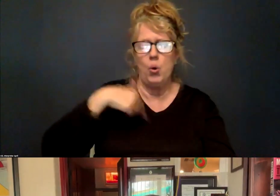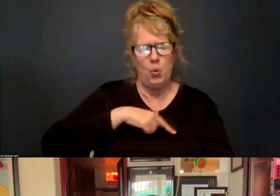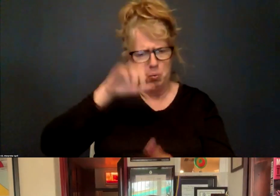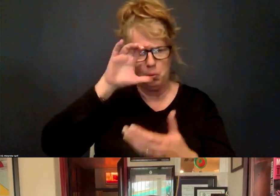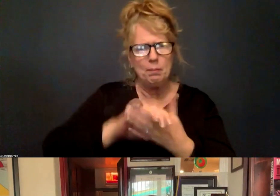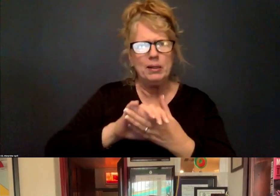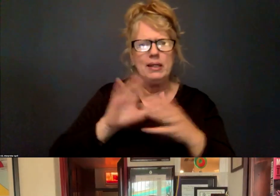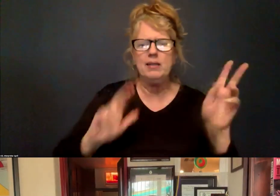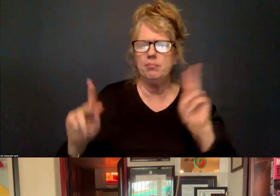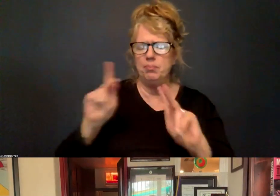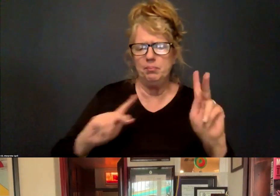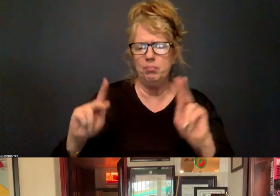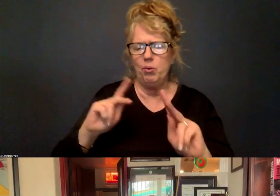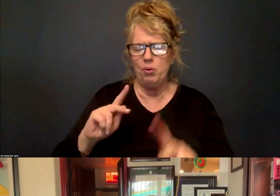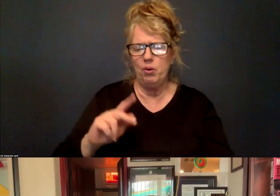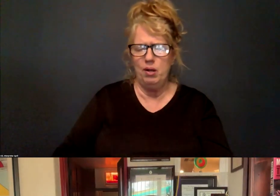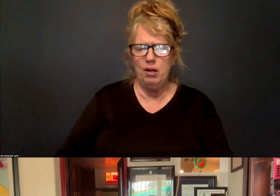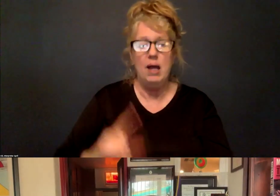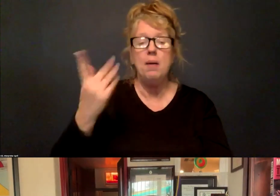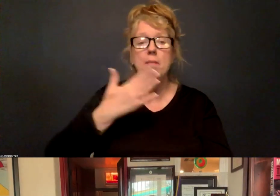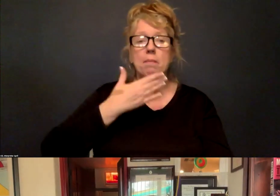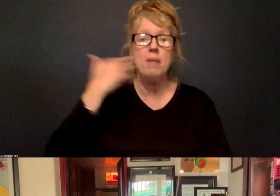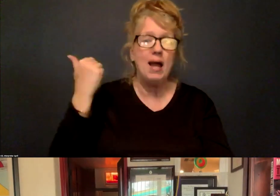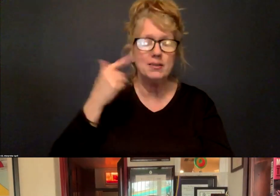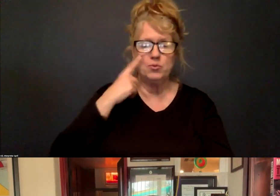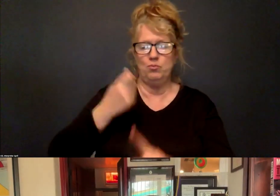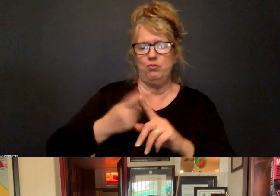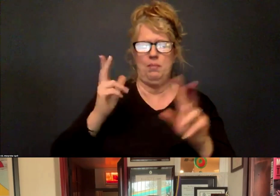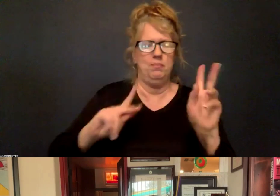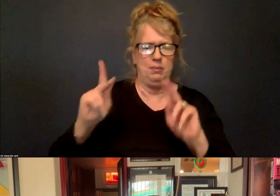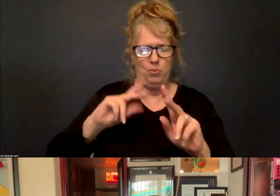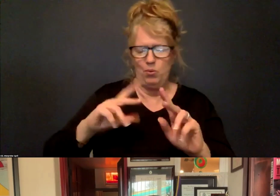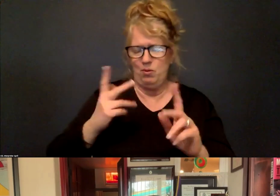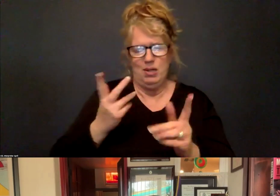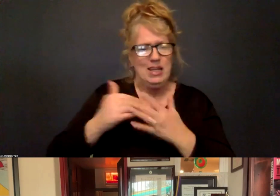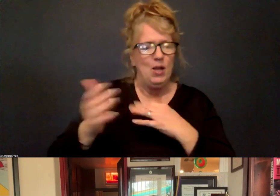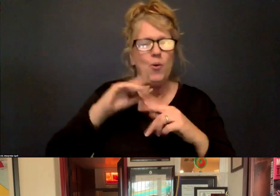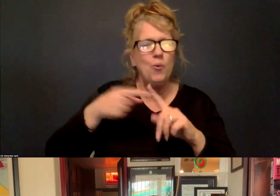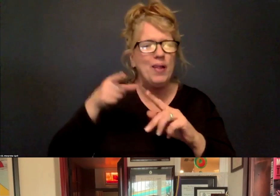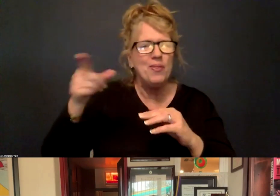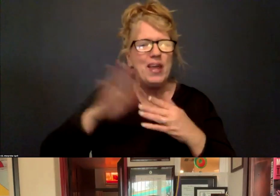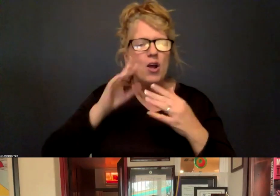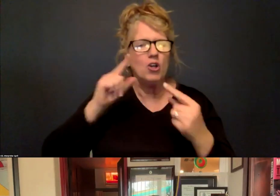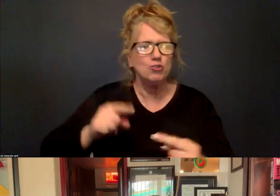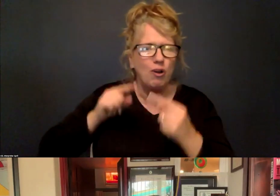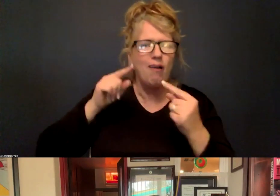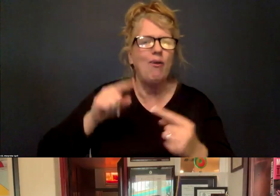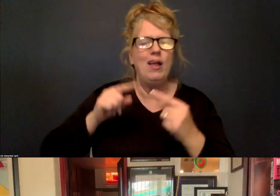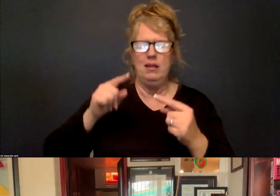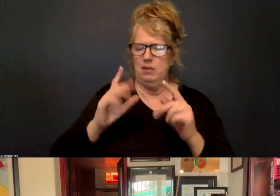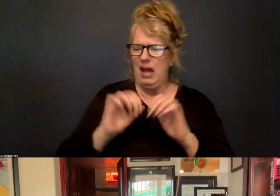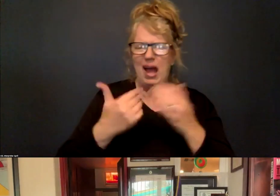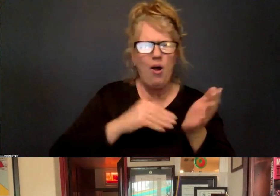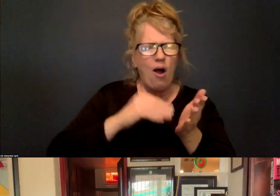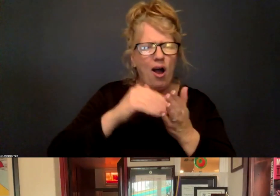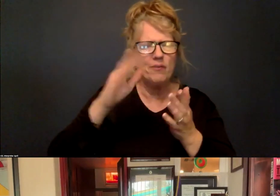people that the best is going to come out of people even when they're struggling. And if you look at how often we